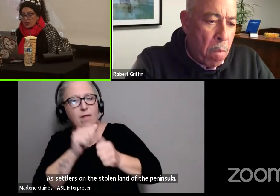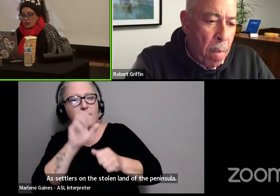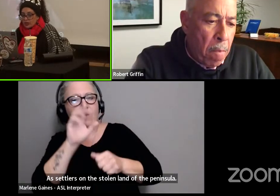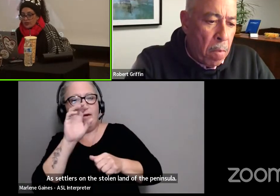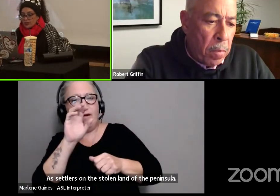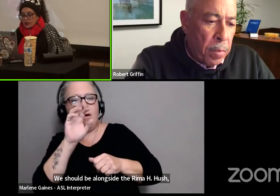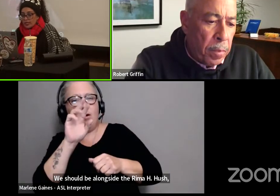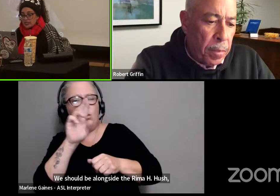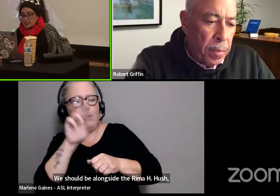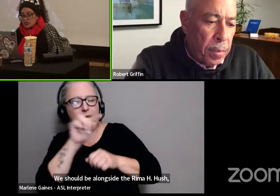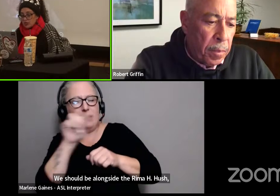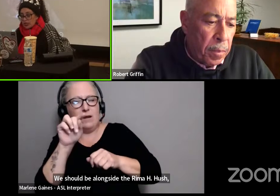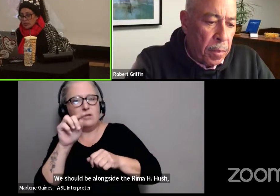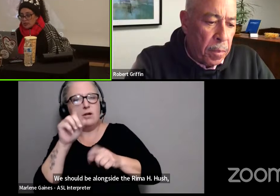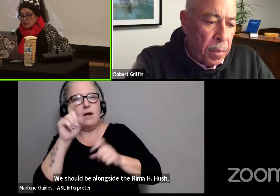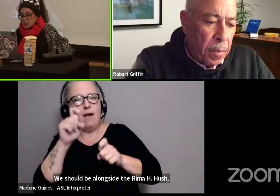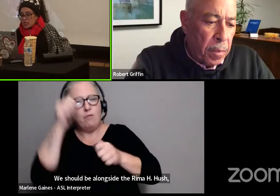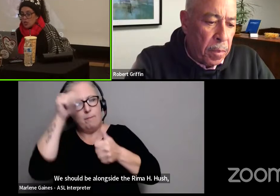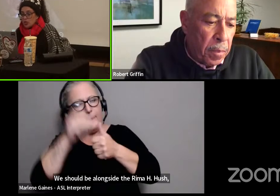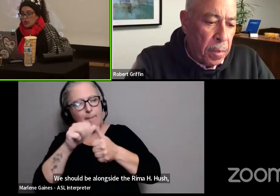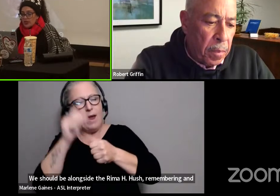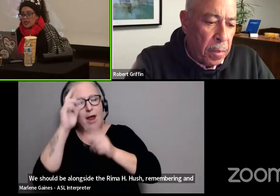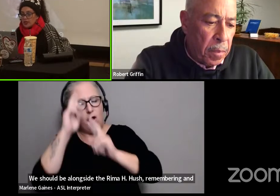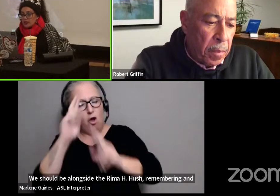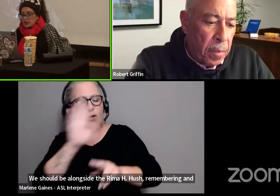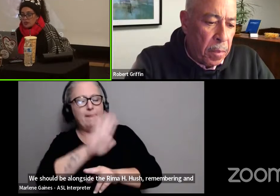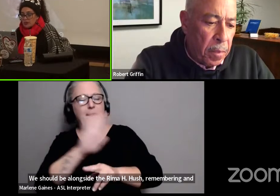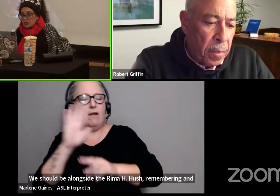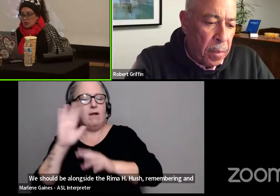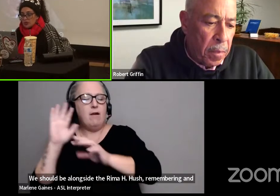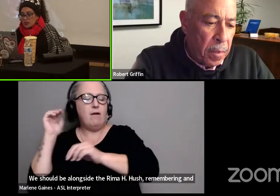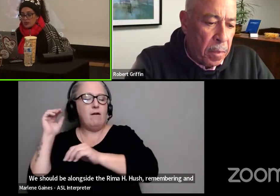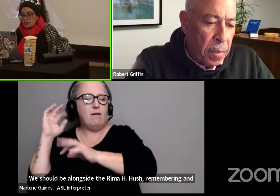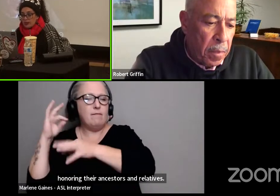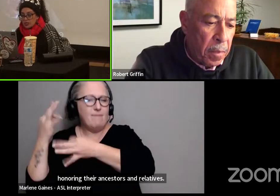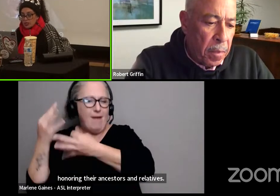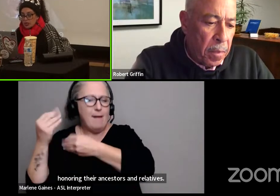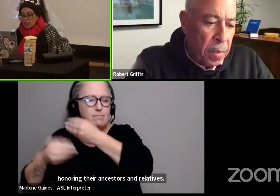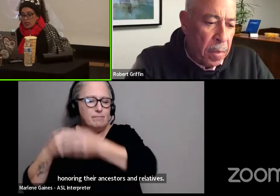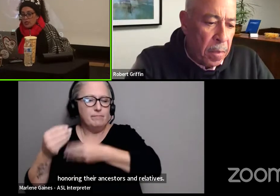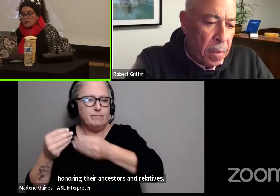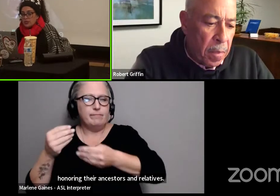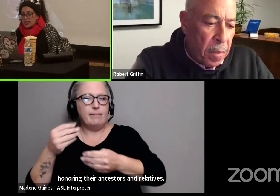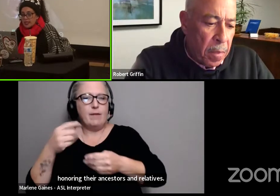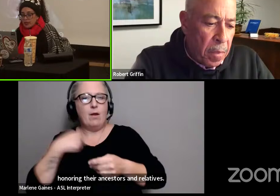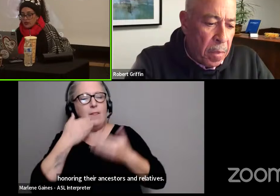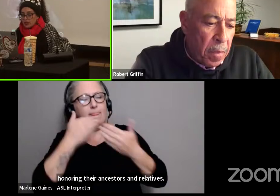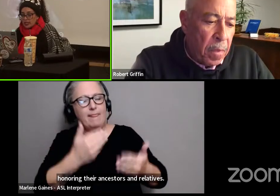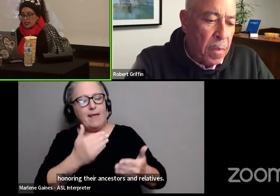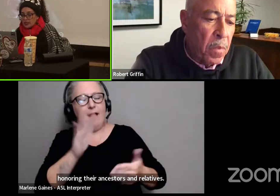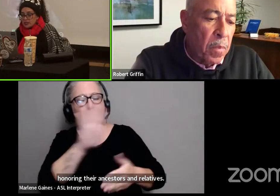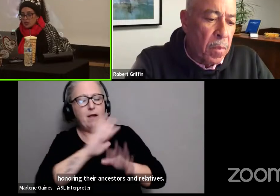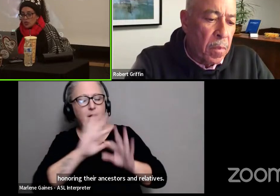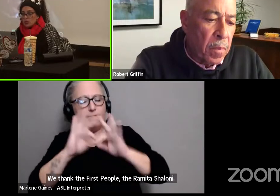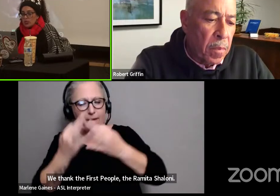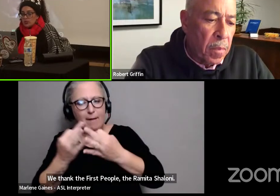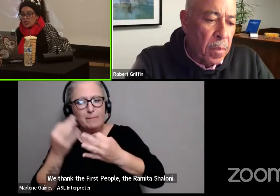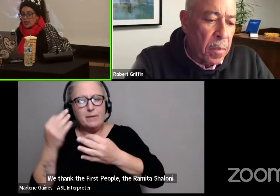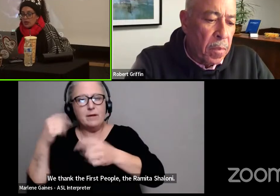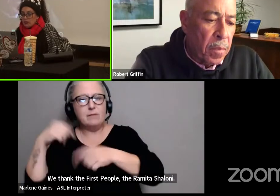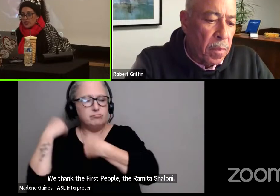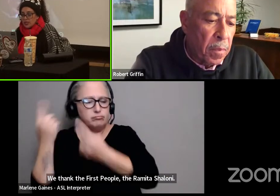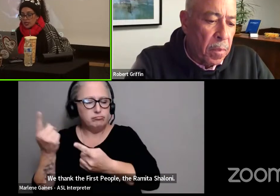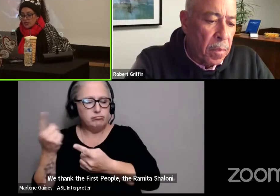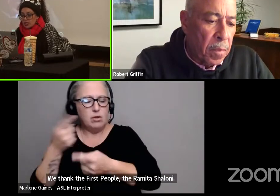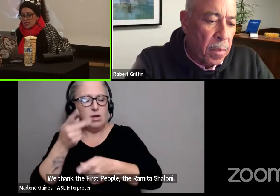remembering and honoring their ancestors and relatives. We thank the first people, the Ramaytush Ohlone, for taking care of the land we use